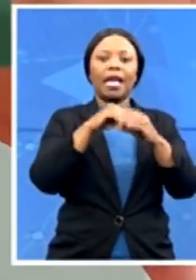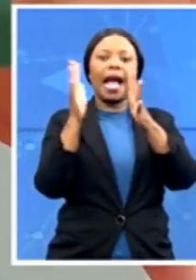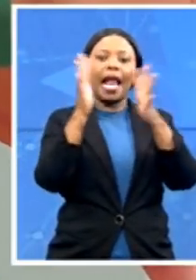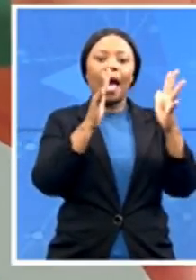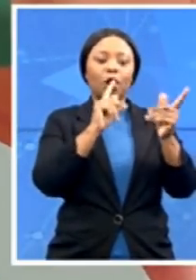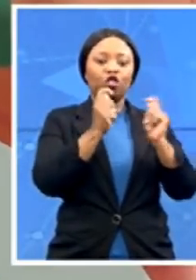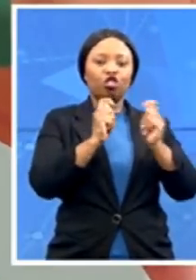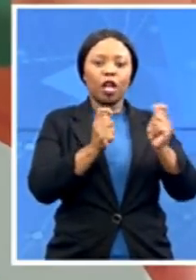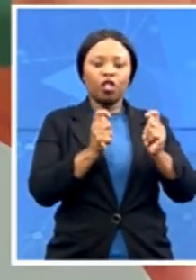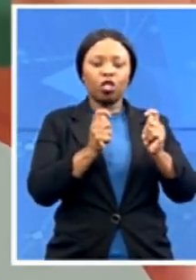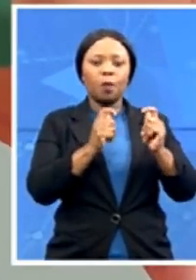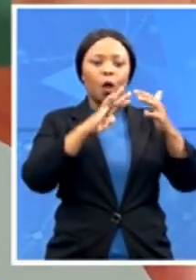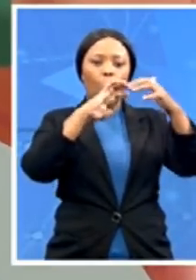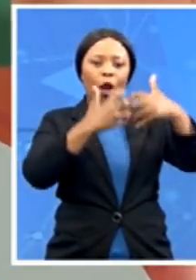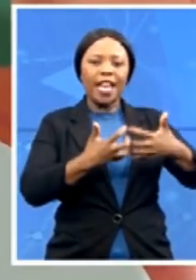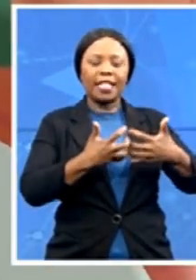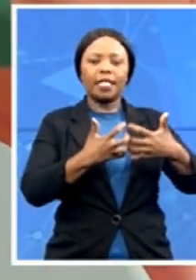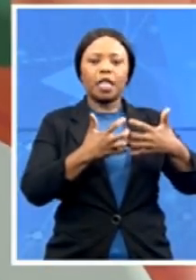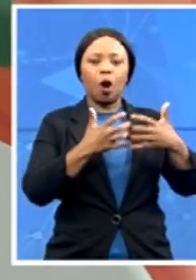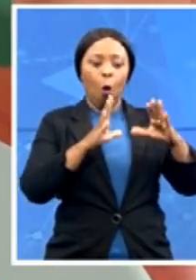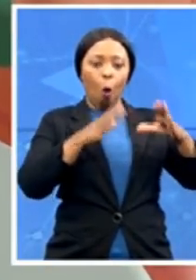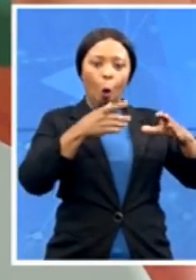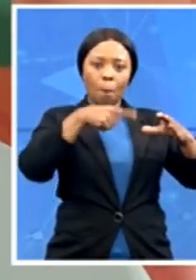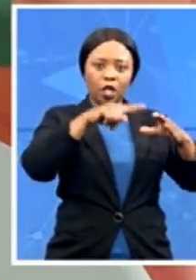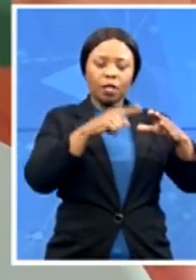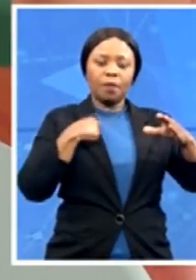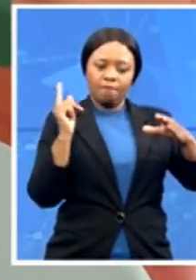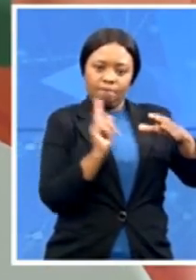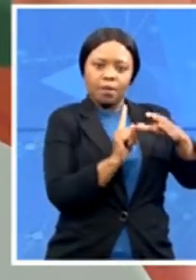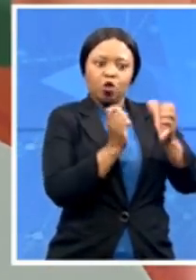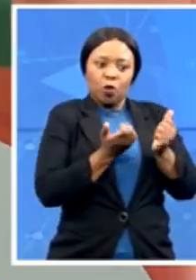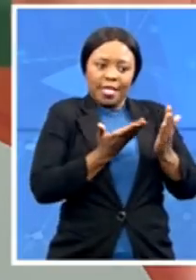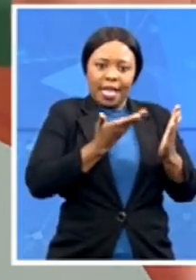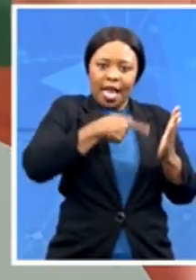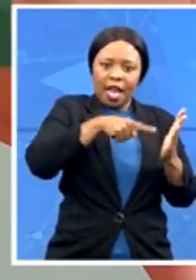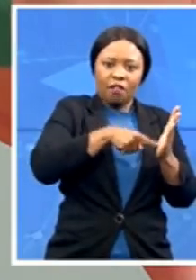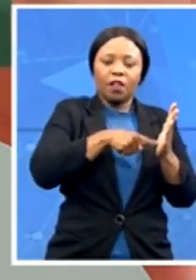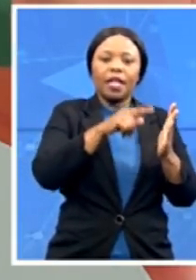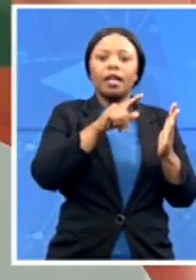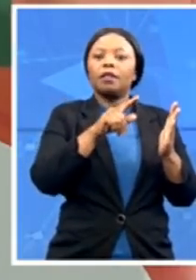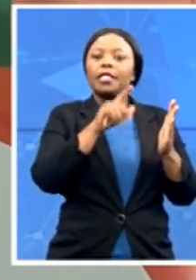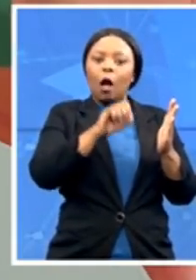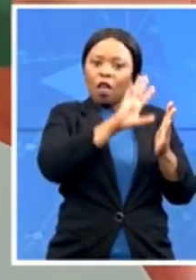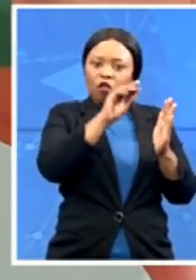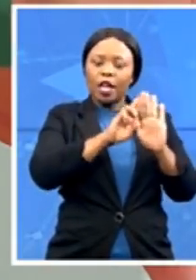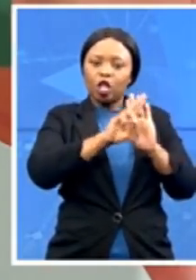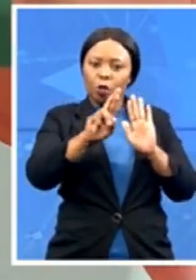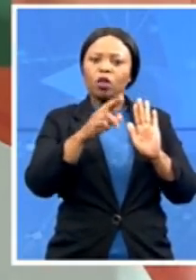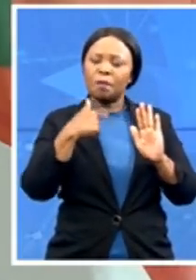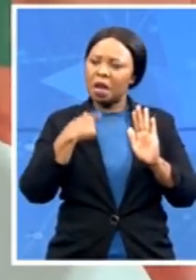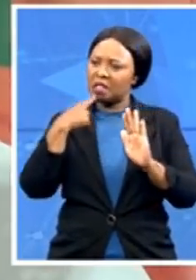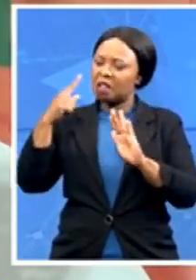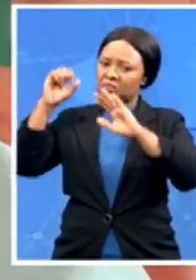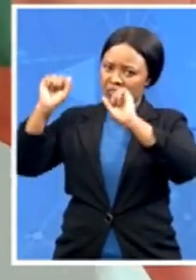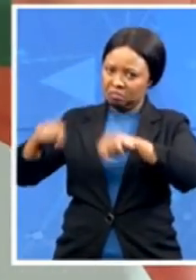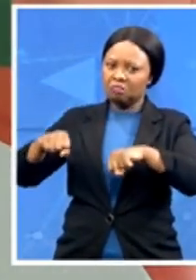which advises on South Africa's climate change response, I said yes. The UDM's exposure of alleged